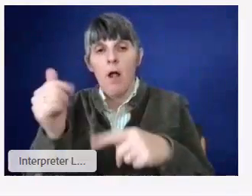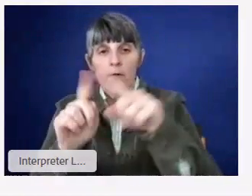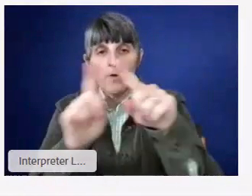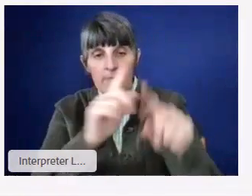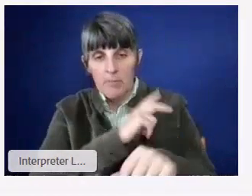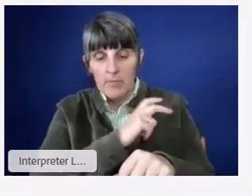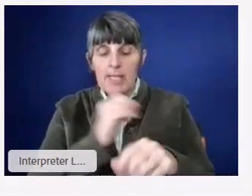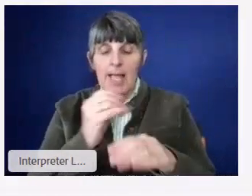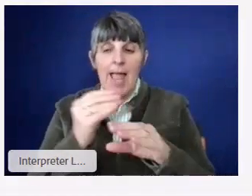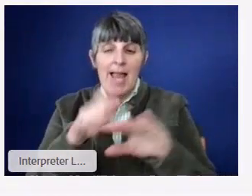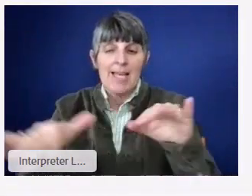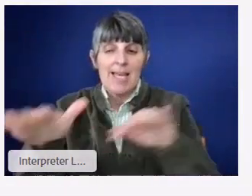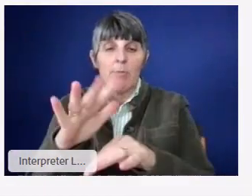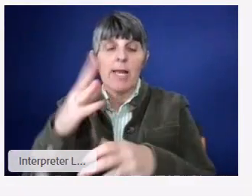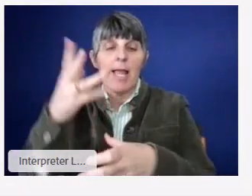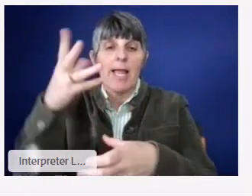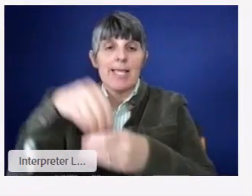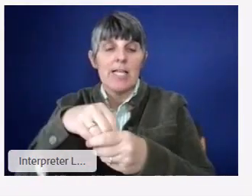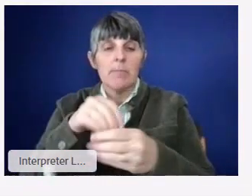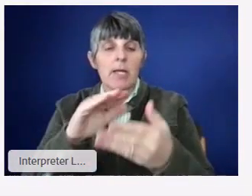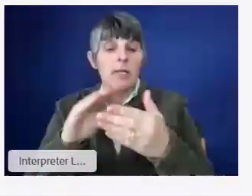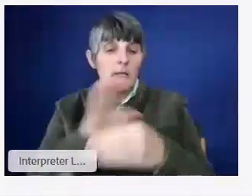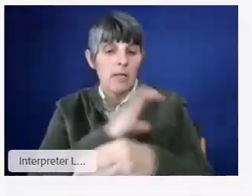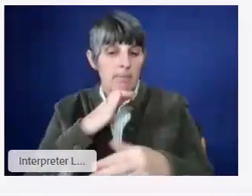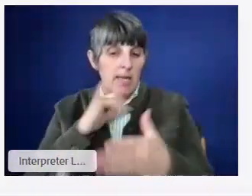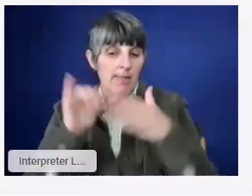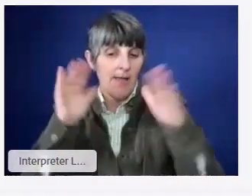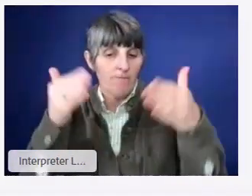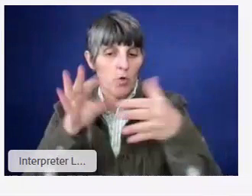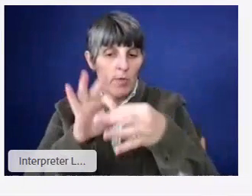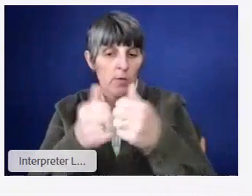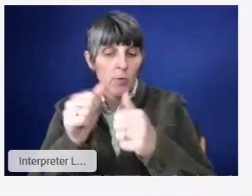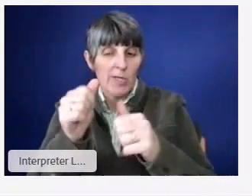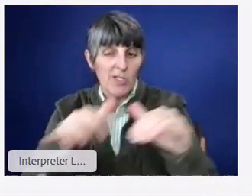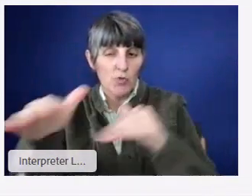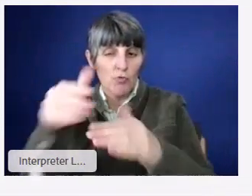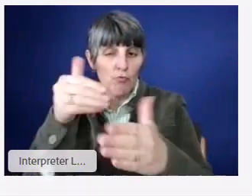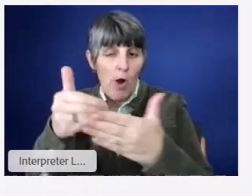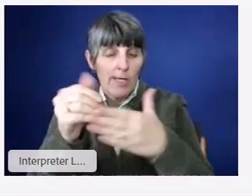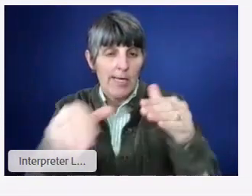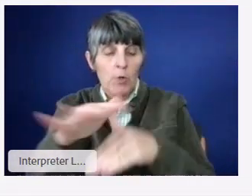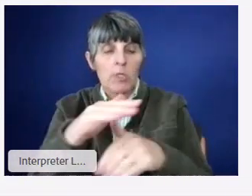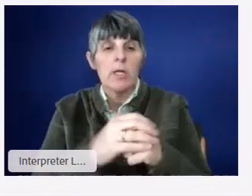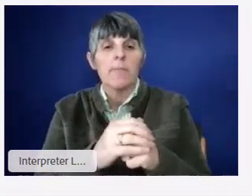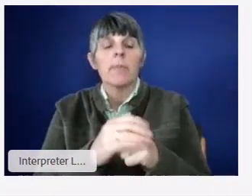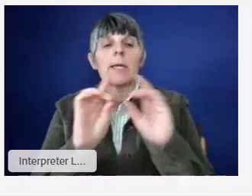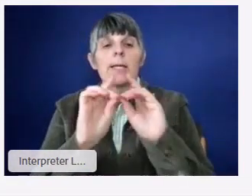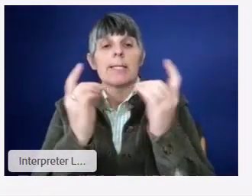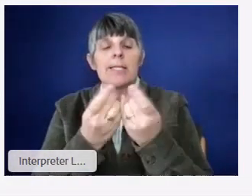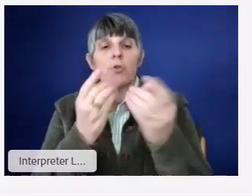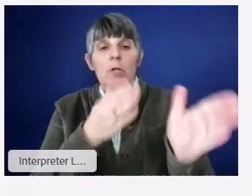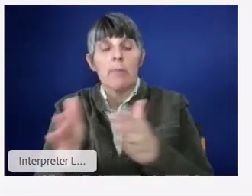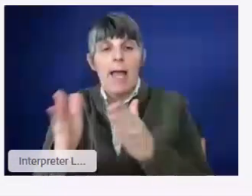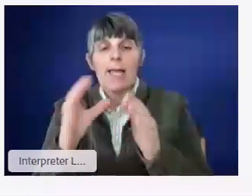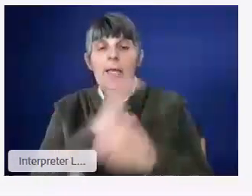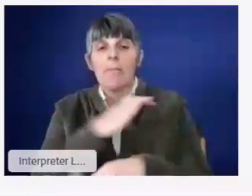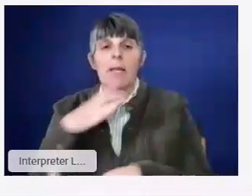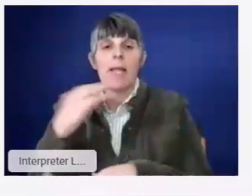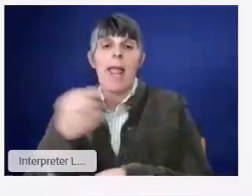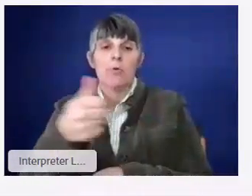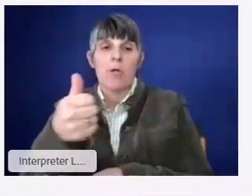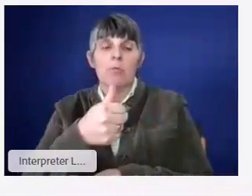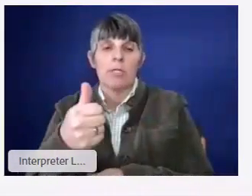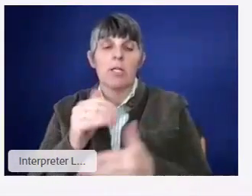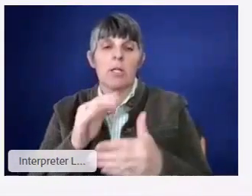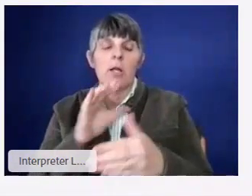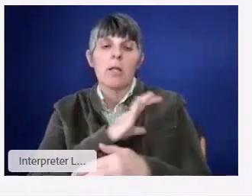neighborhood engagement committee that focuses on relationship building with our surrounding neighborhoods, a district planning committee, and a transportation committee that